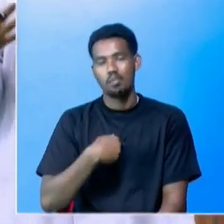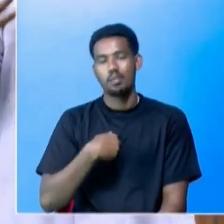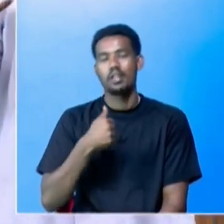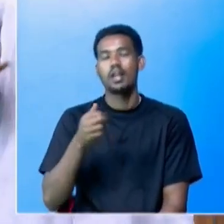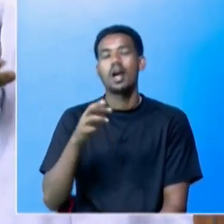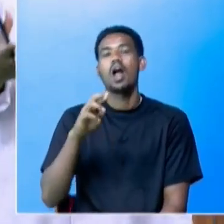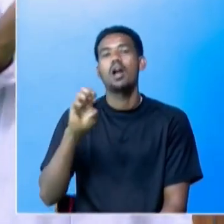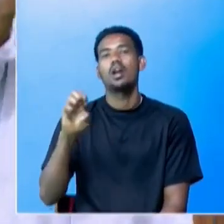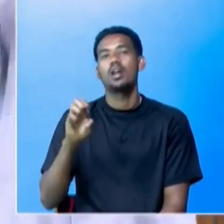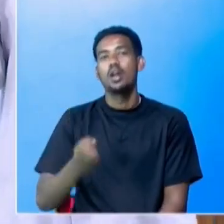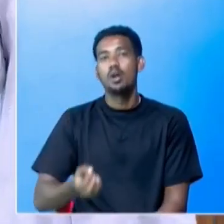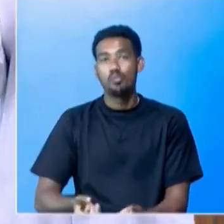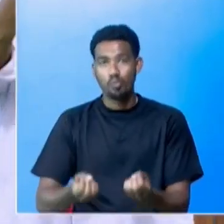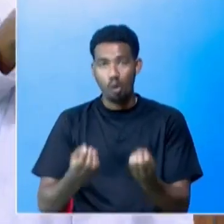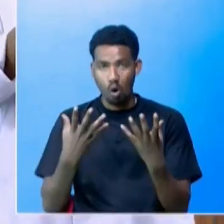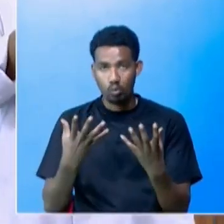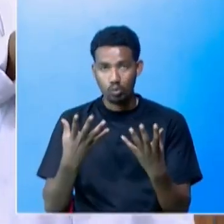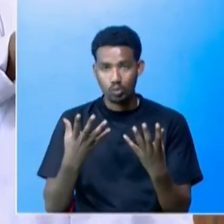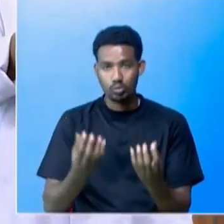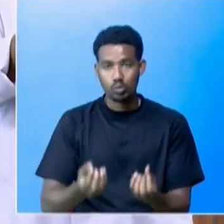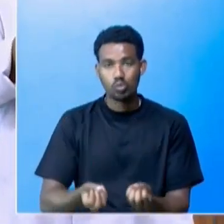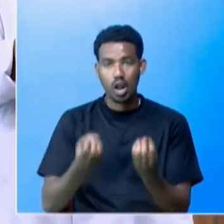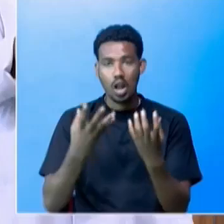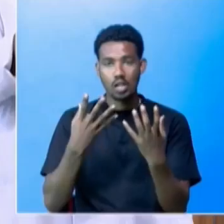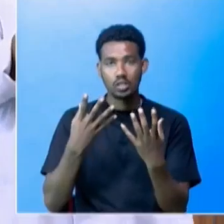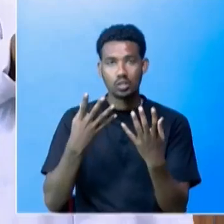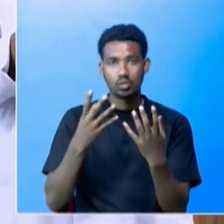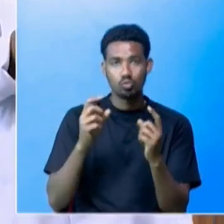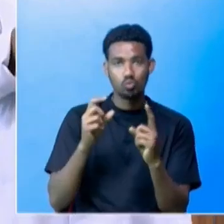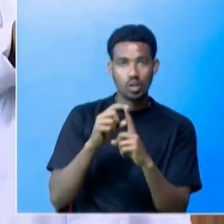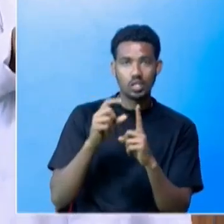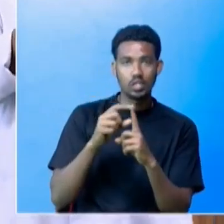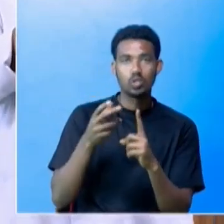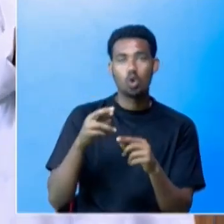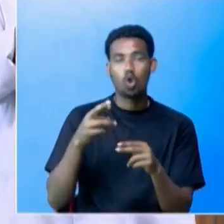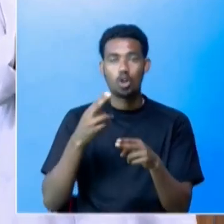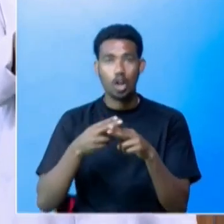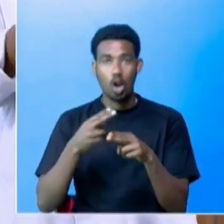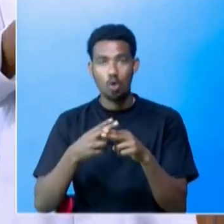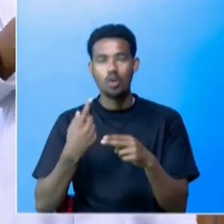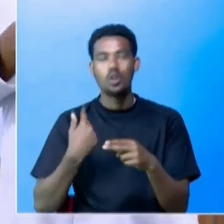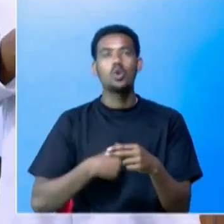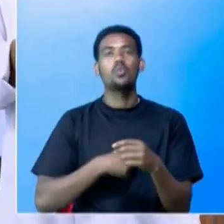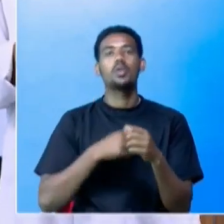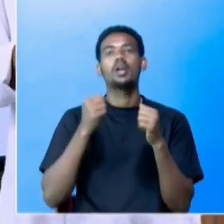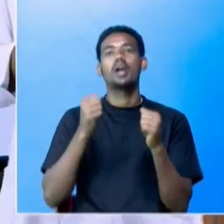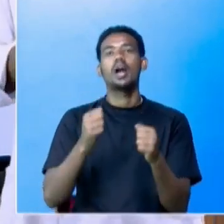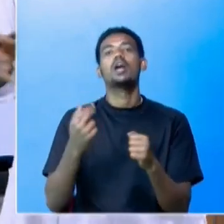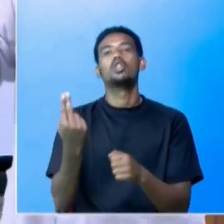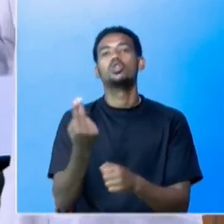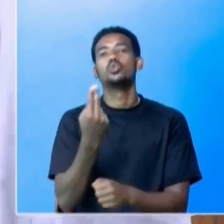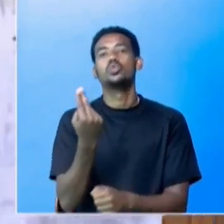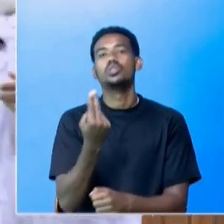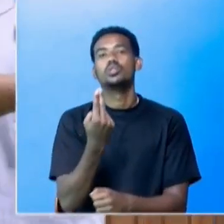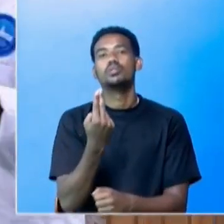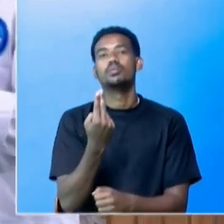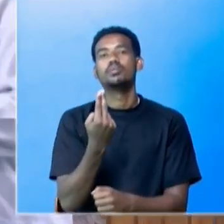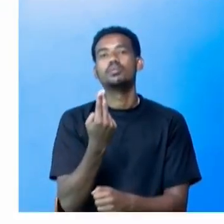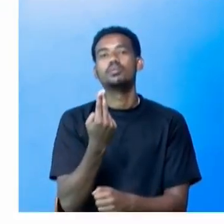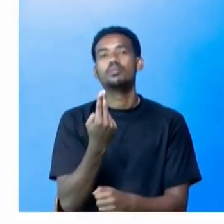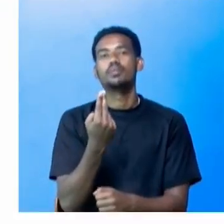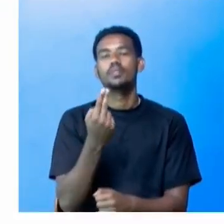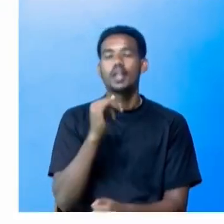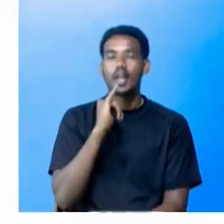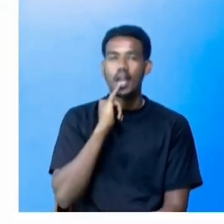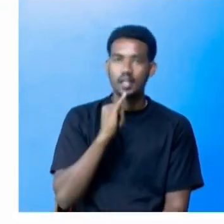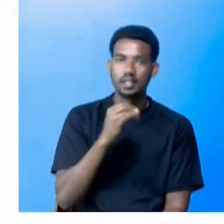both plural words or nouns, we can use, for our subjects, we can use